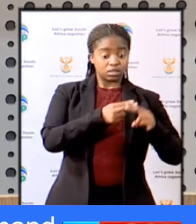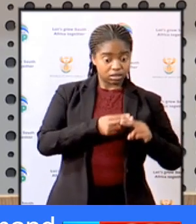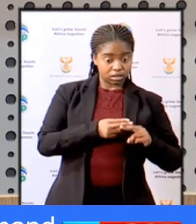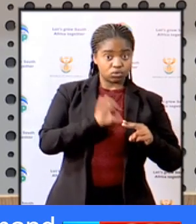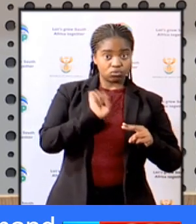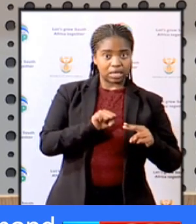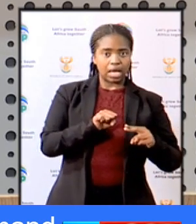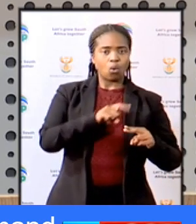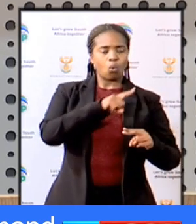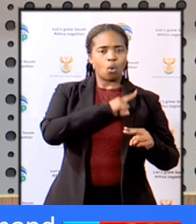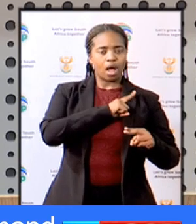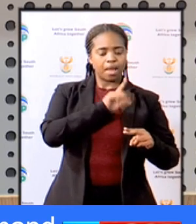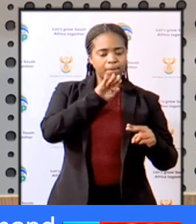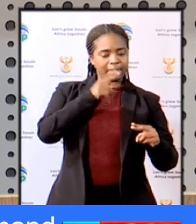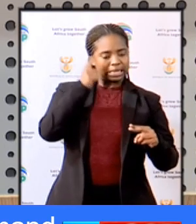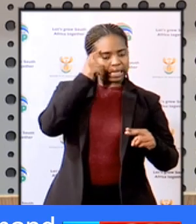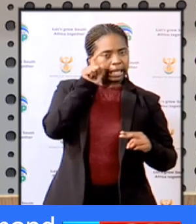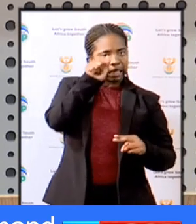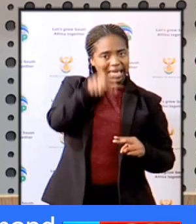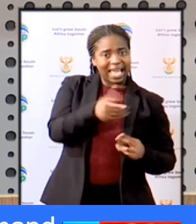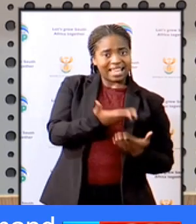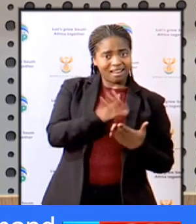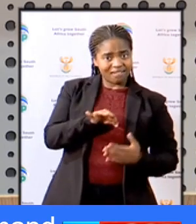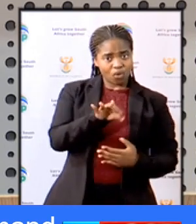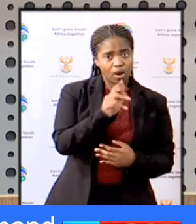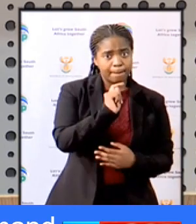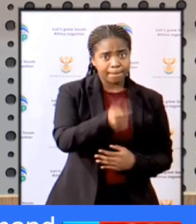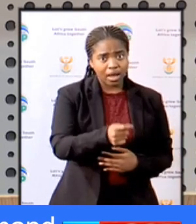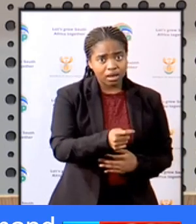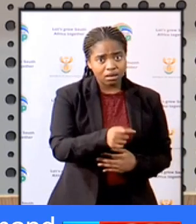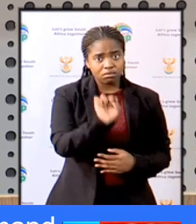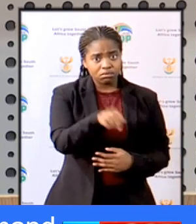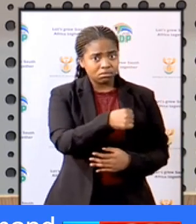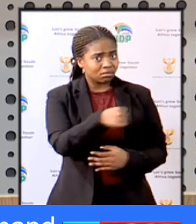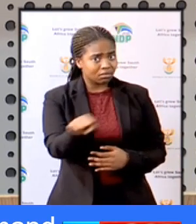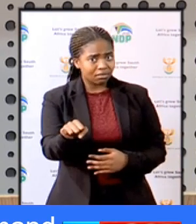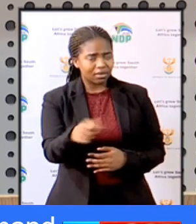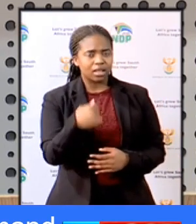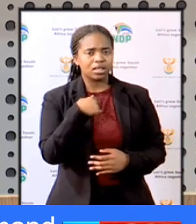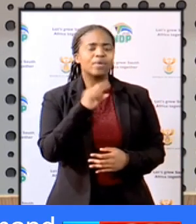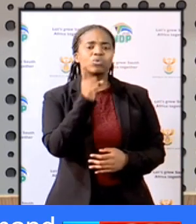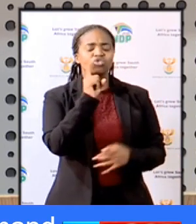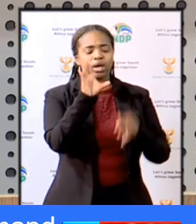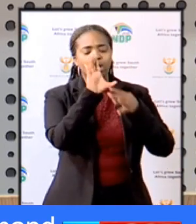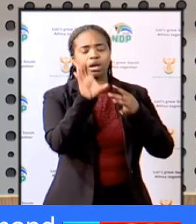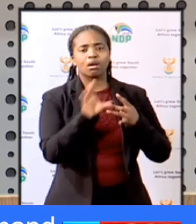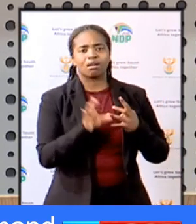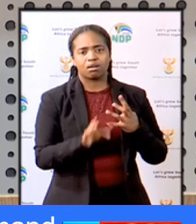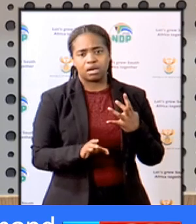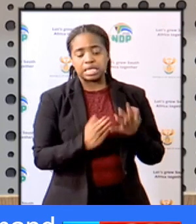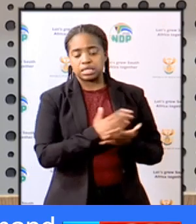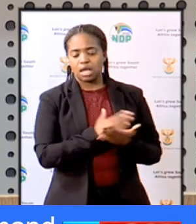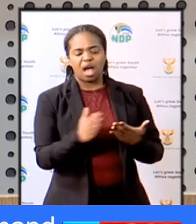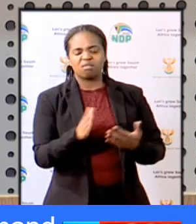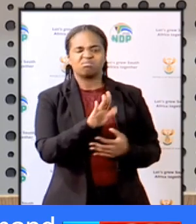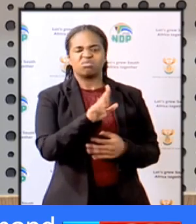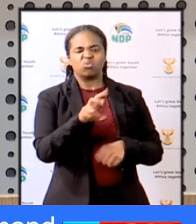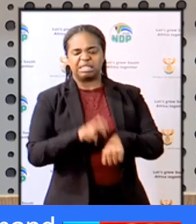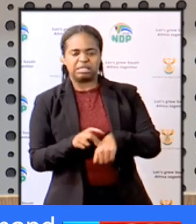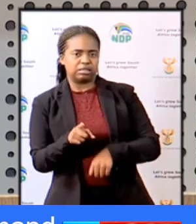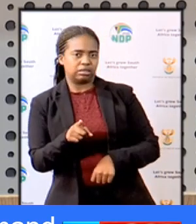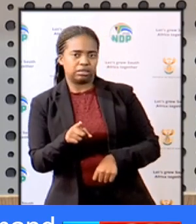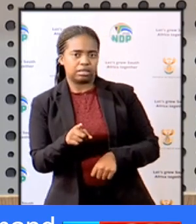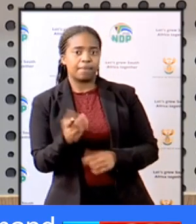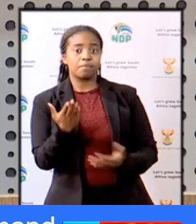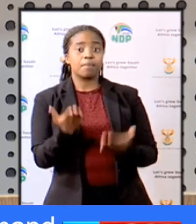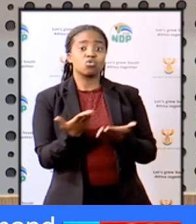public interest agreements. And that means the normal eligibility criteria don't apply. So you may be